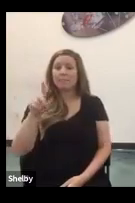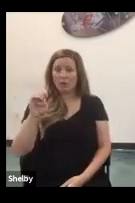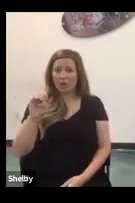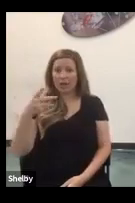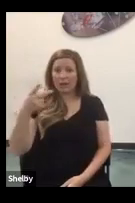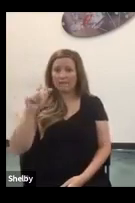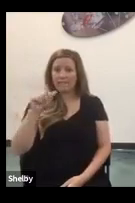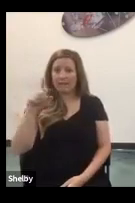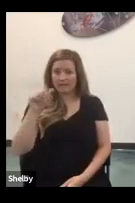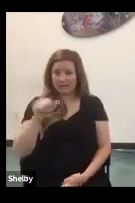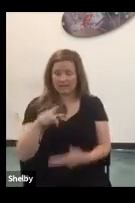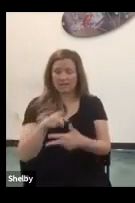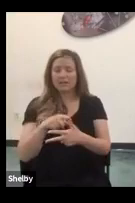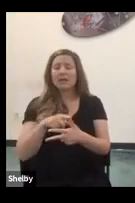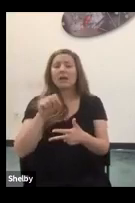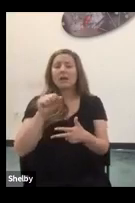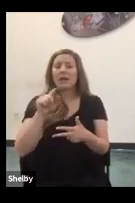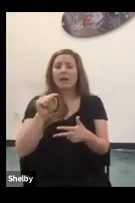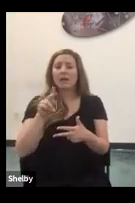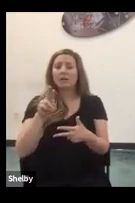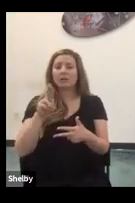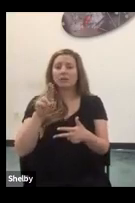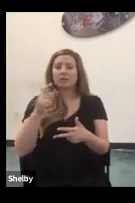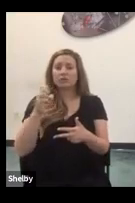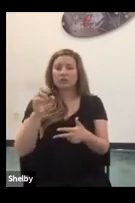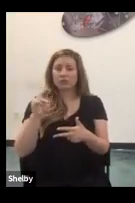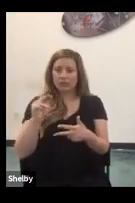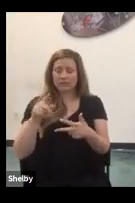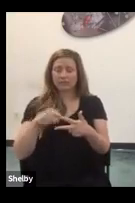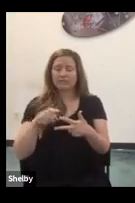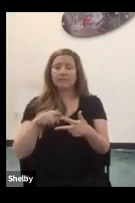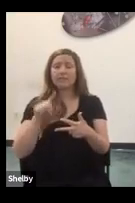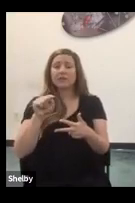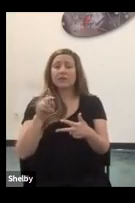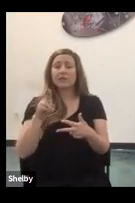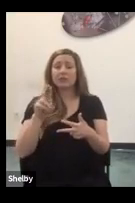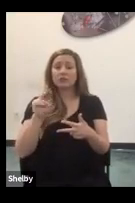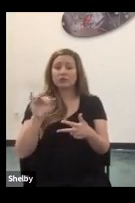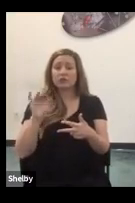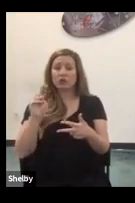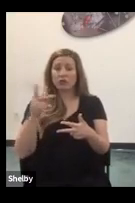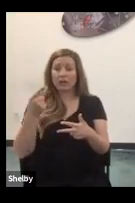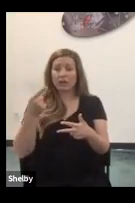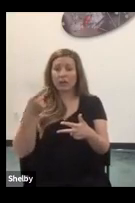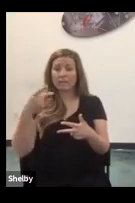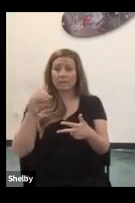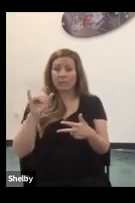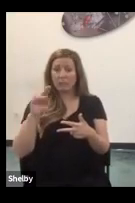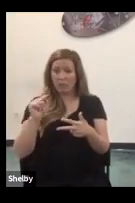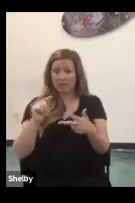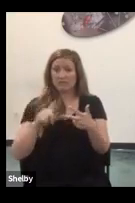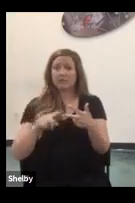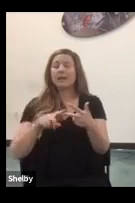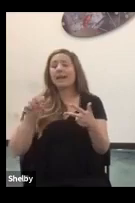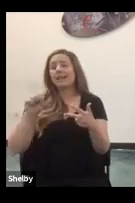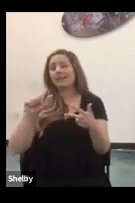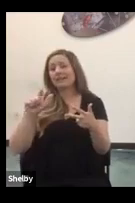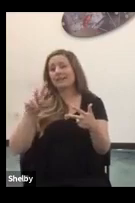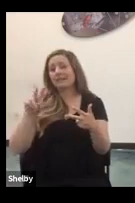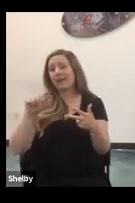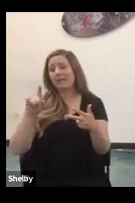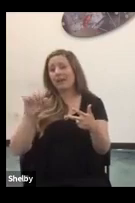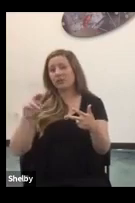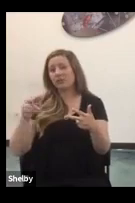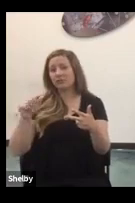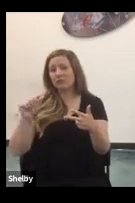Rec Center. The following Monday is Turning Point, and then the last Monday in June is the Salvation Army Thrift Store in Parkade Plaza. And